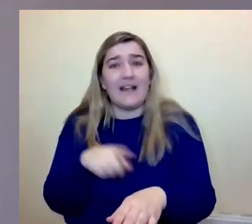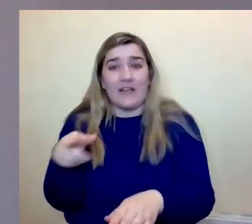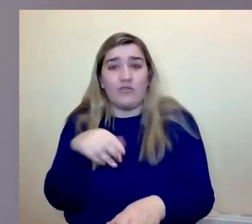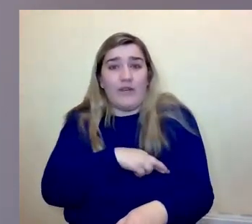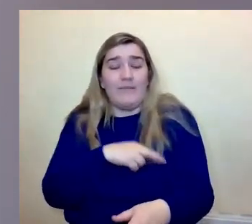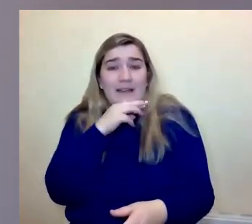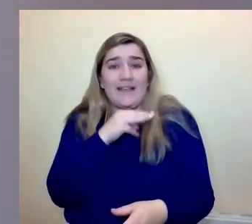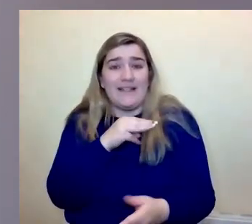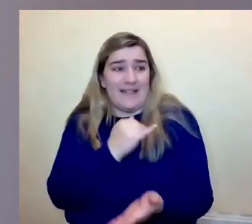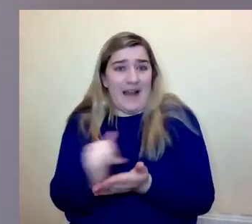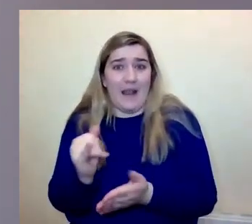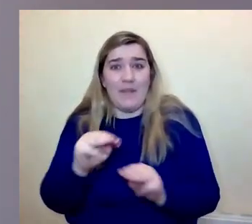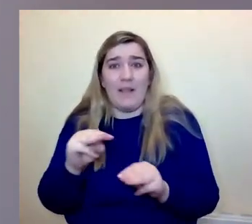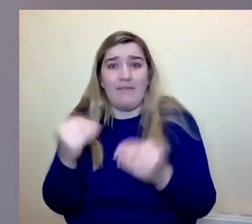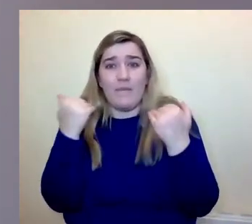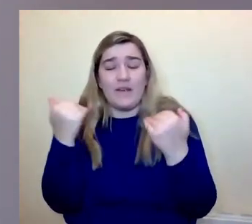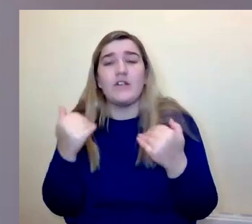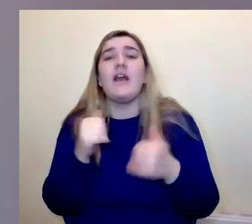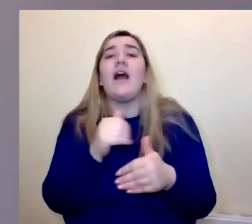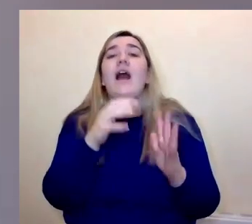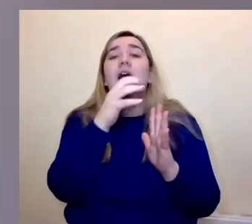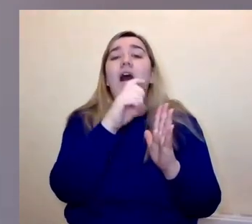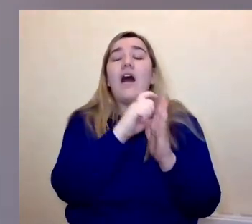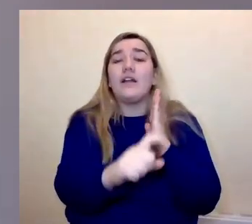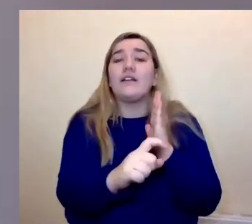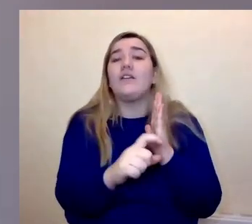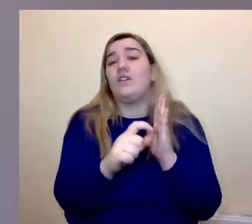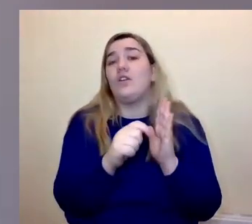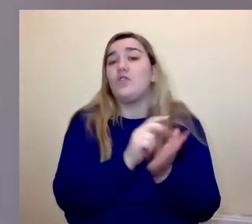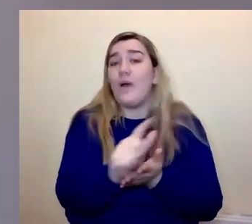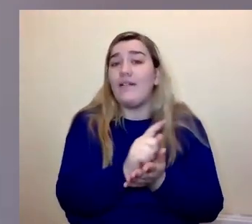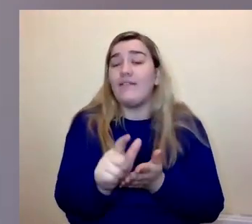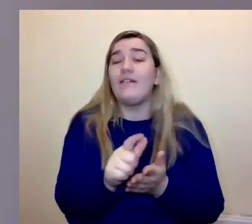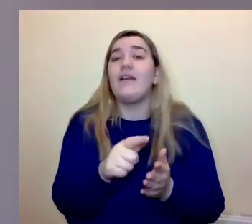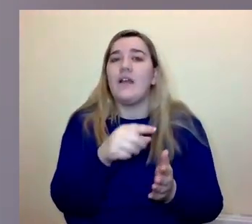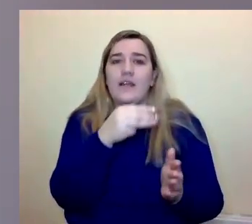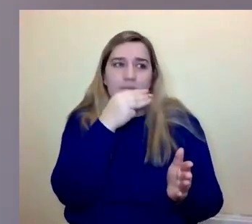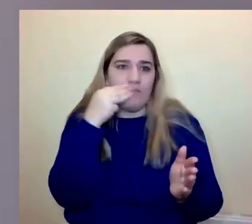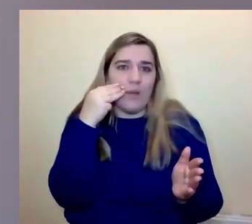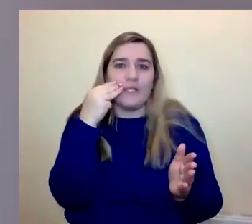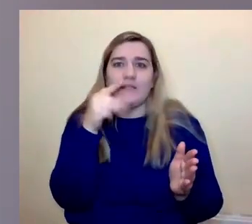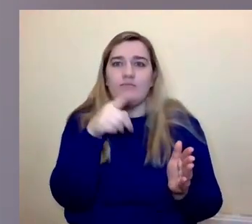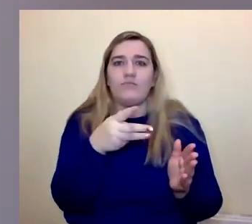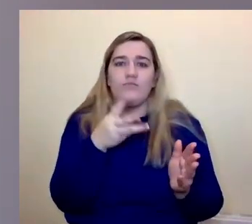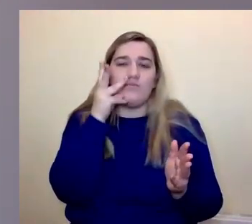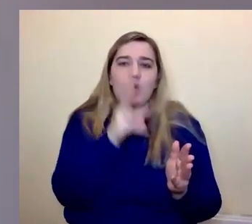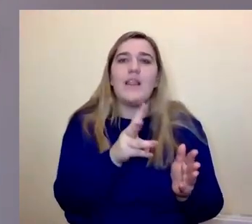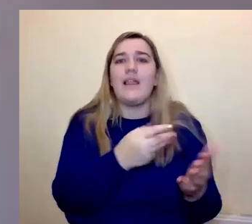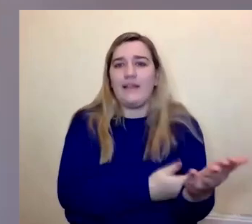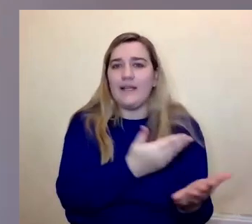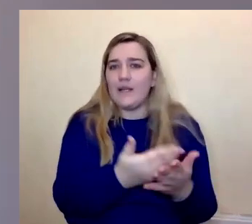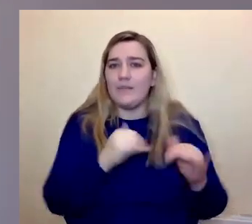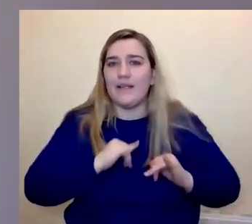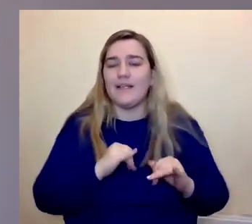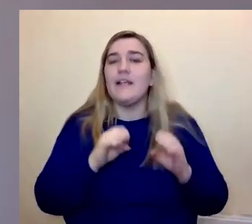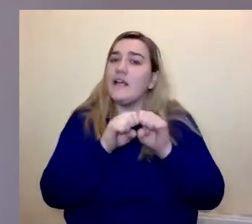rights. Article 12 of UNCRPD, which Derval has mentioned, guarantees the legal capacity of disabled people on an